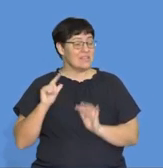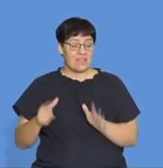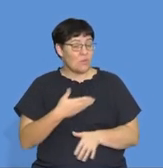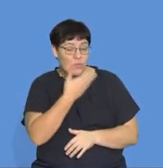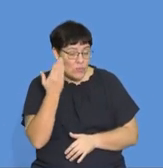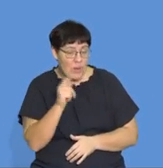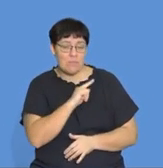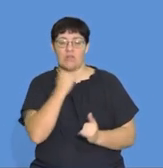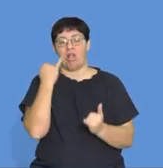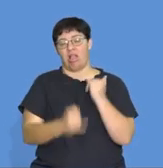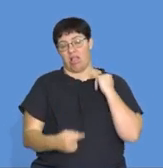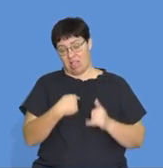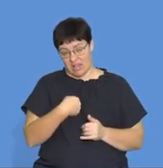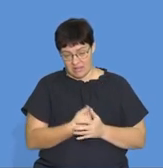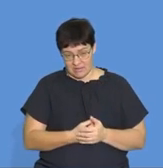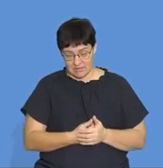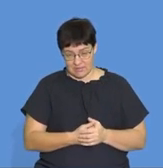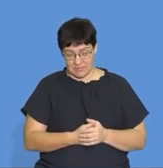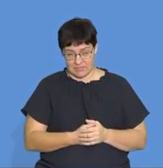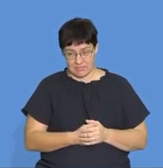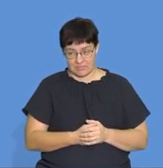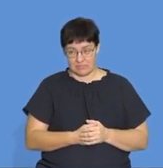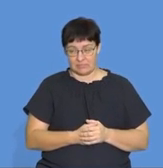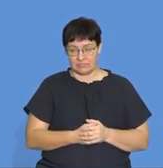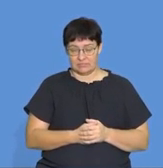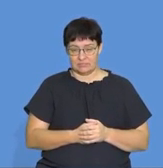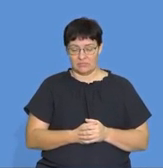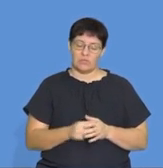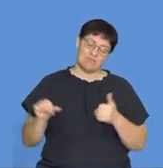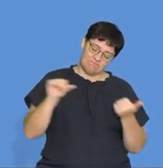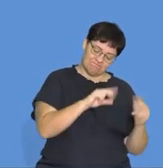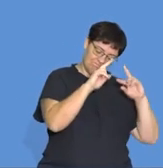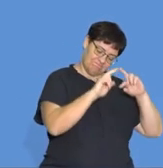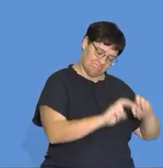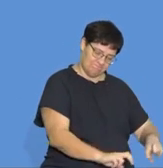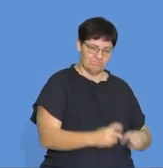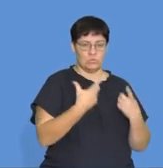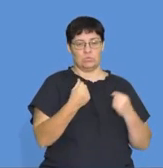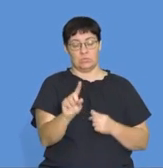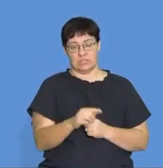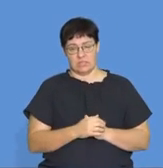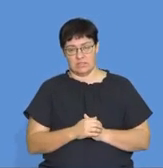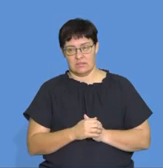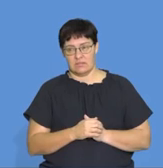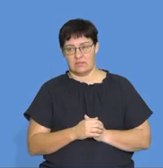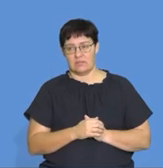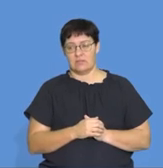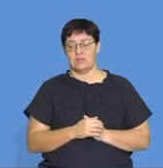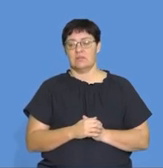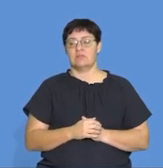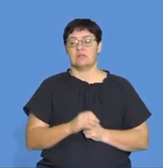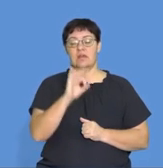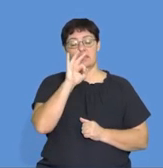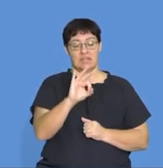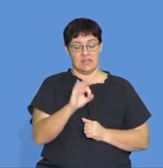definitely what you did is incorrect. You must go back and relook at what you did. So this will be 3